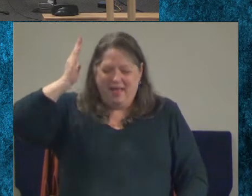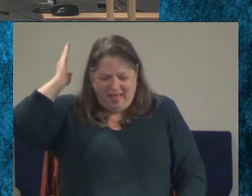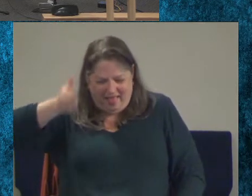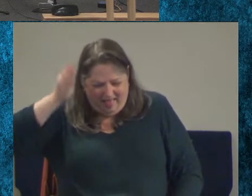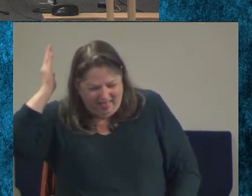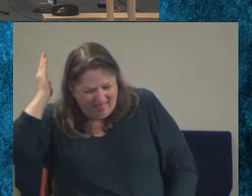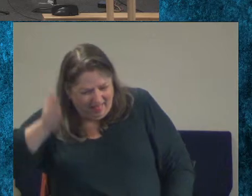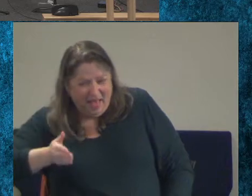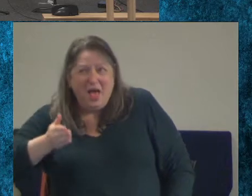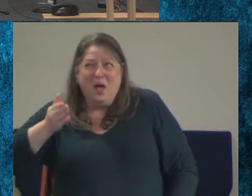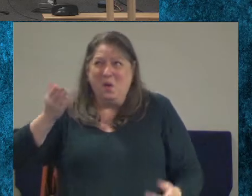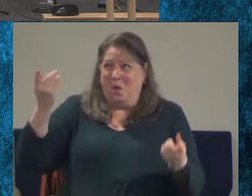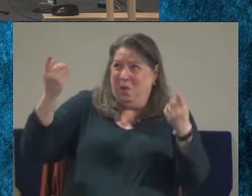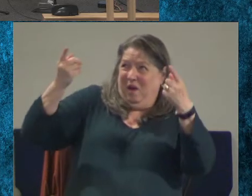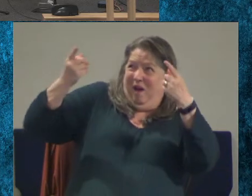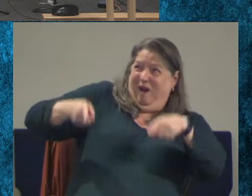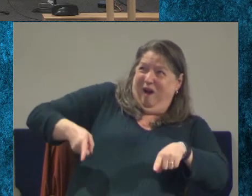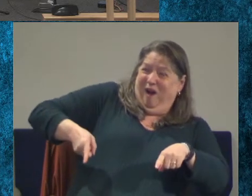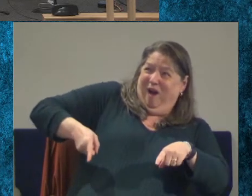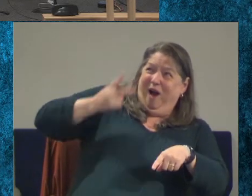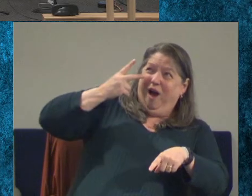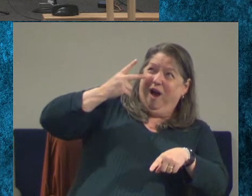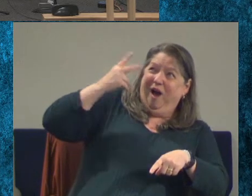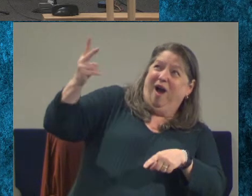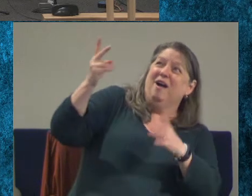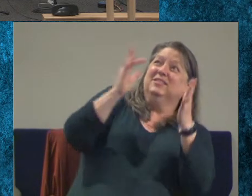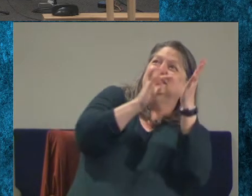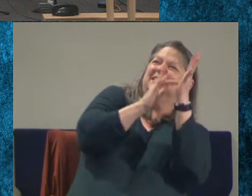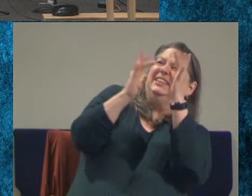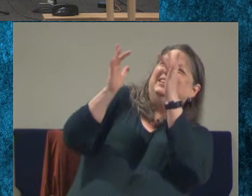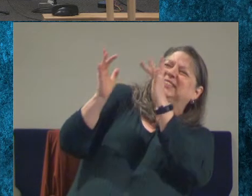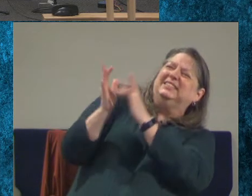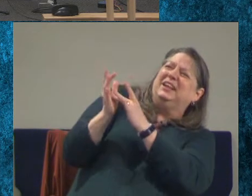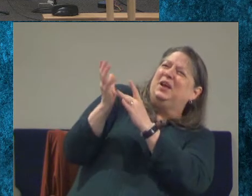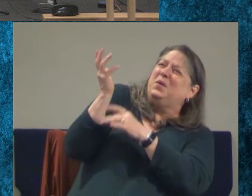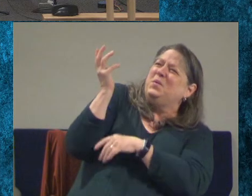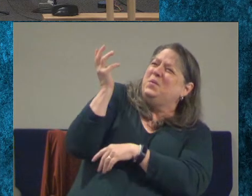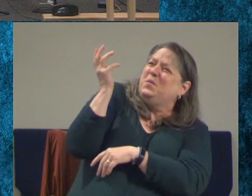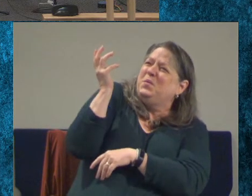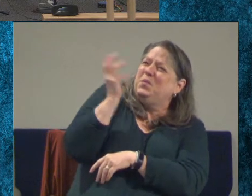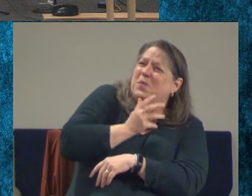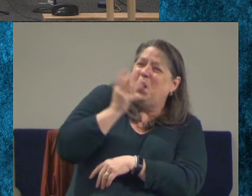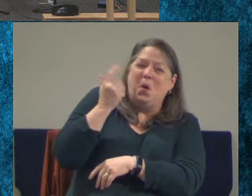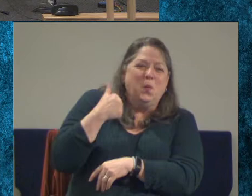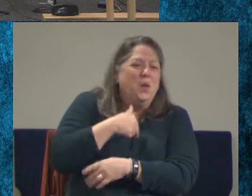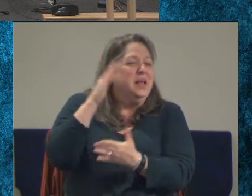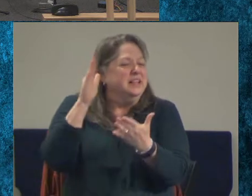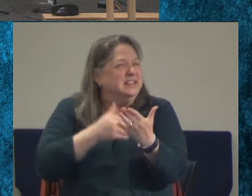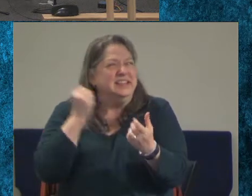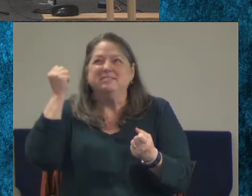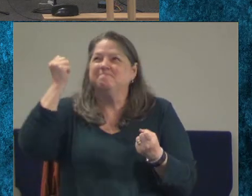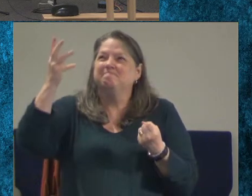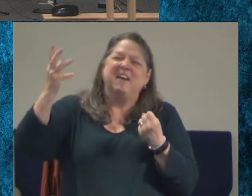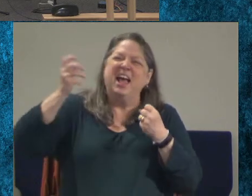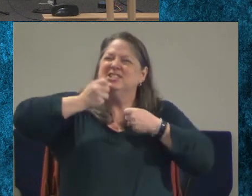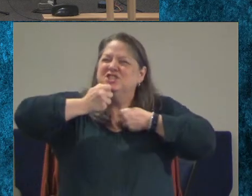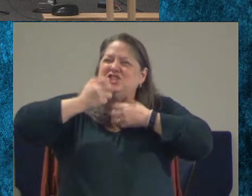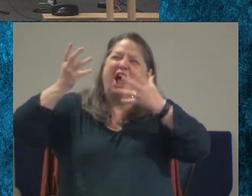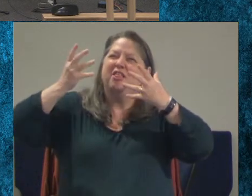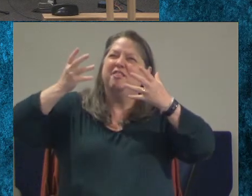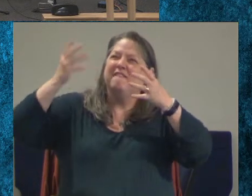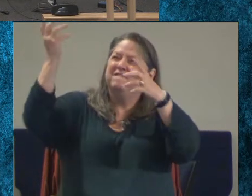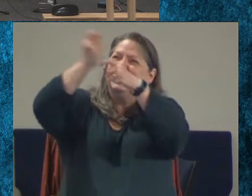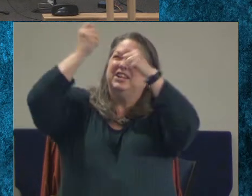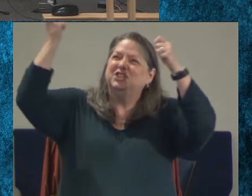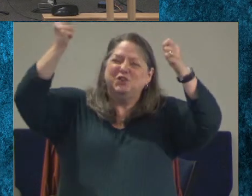be. When we all see Jesus, we'll sing and